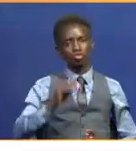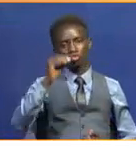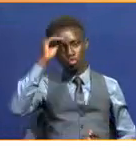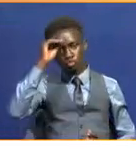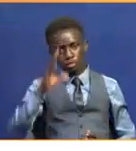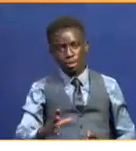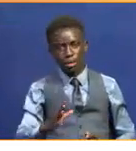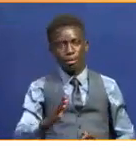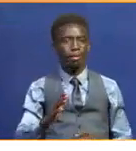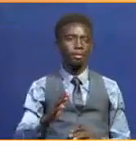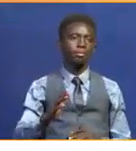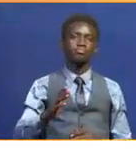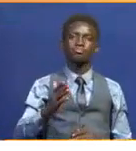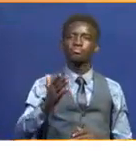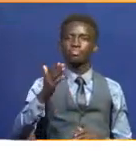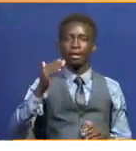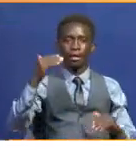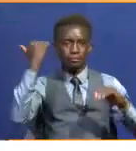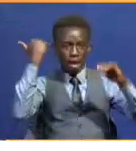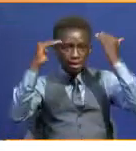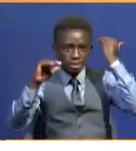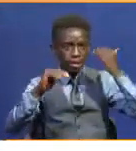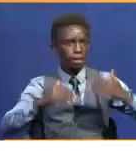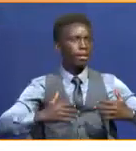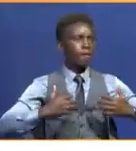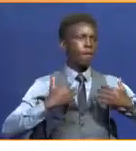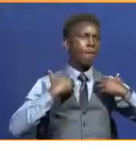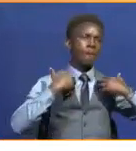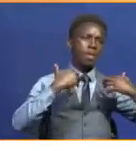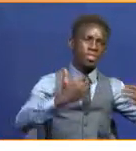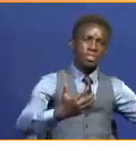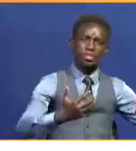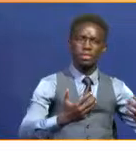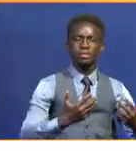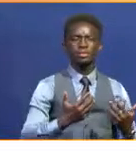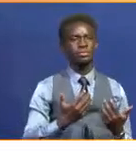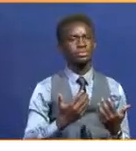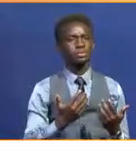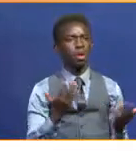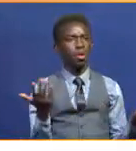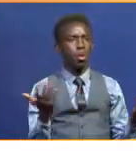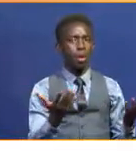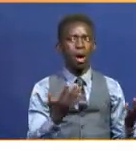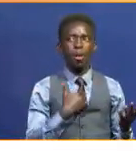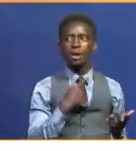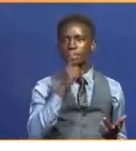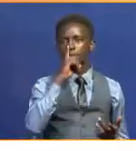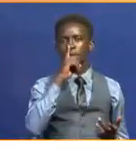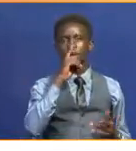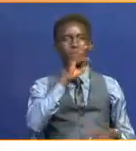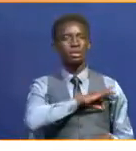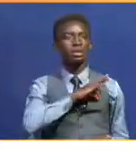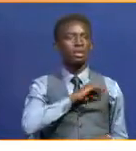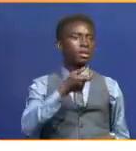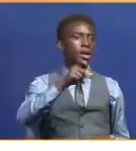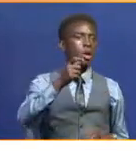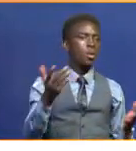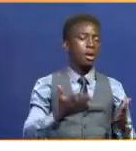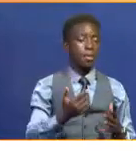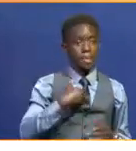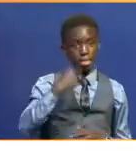campus to the very wealthy person who has a lot of money and you know they just want somewhere where it can be earning interest. Mm. I think for the young